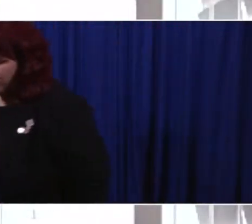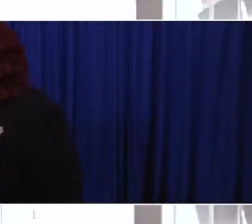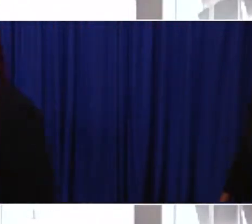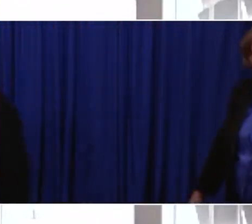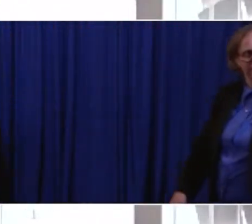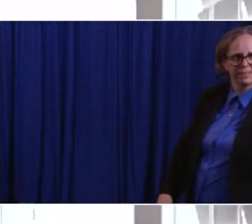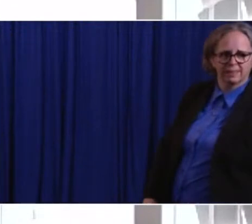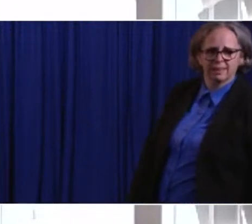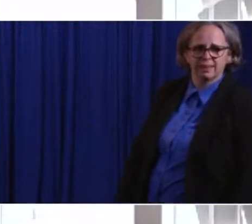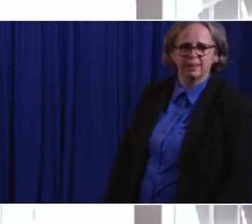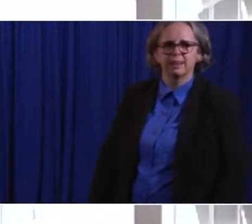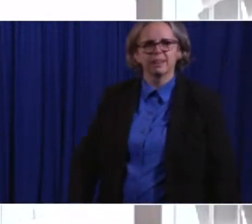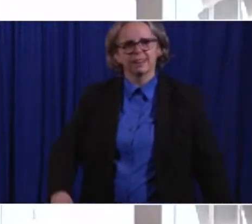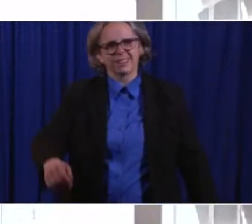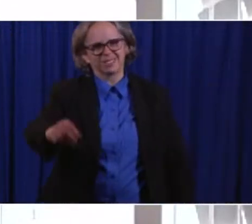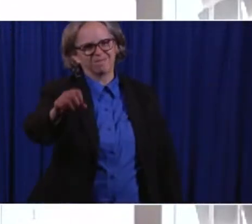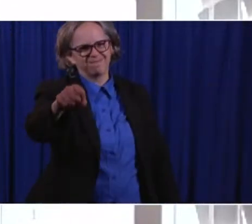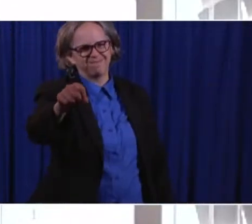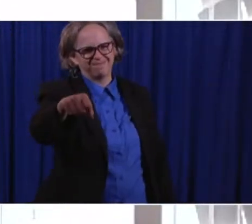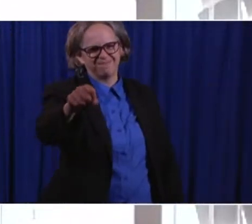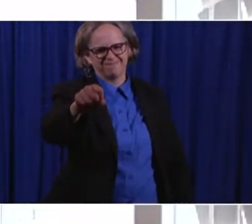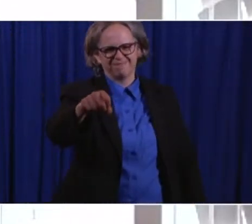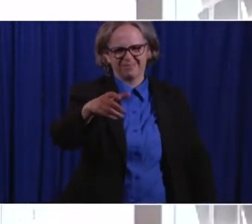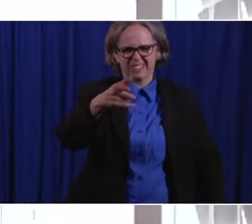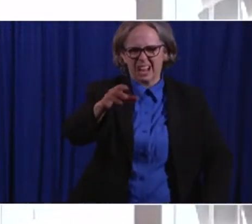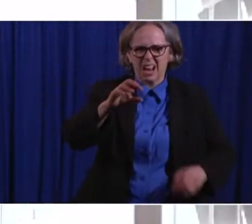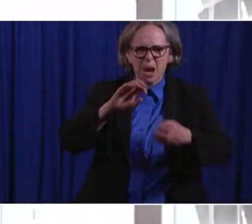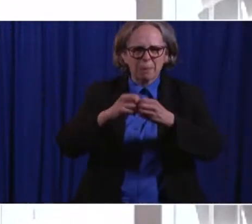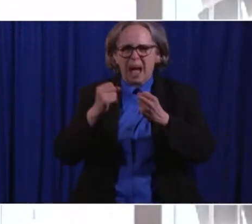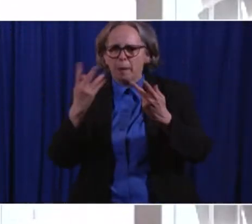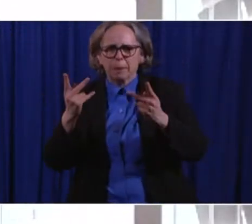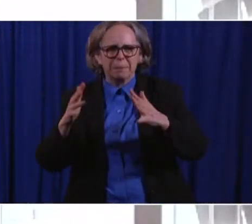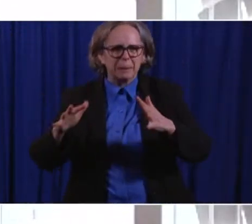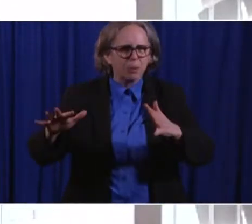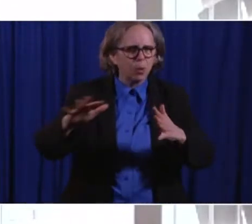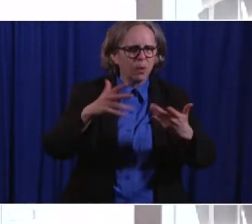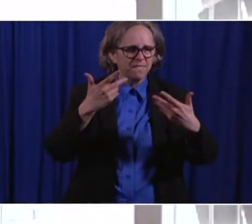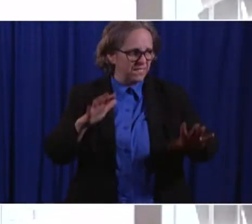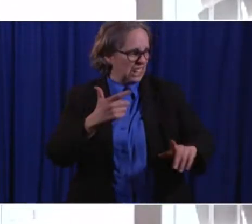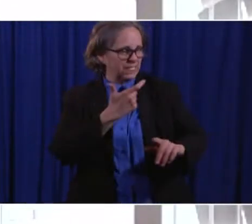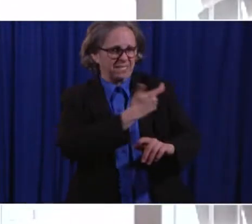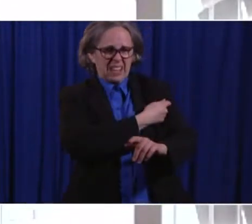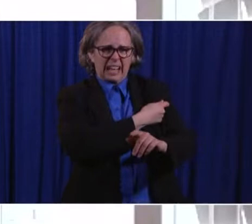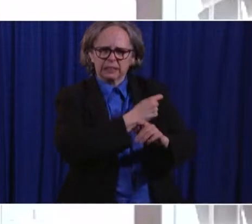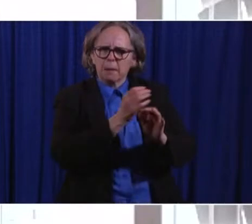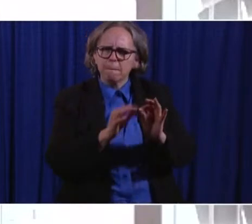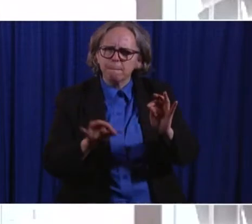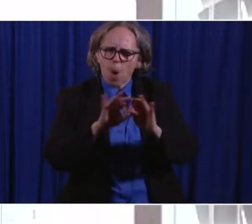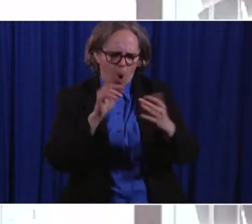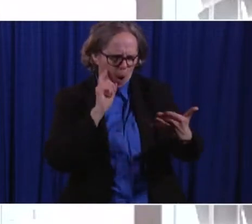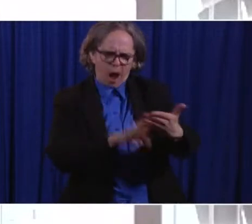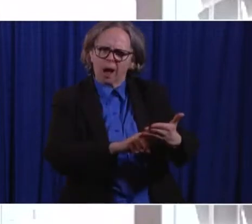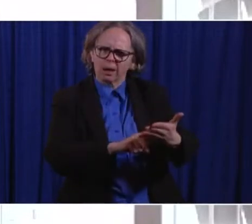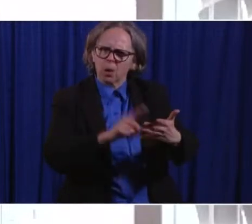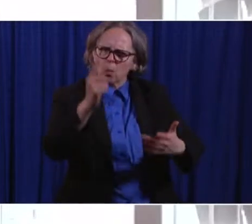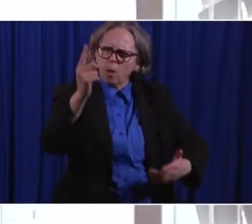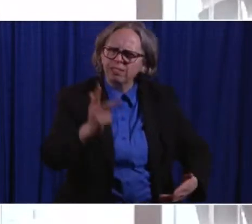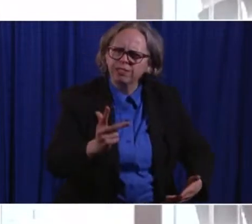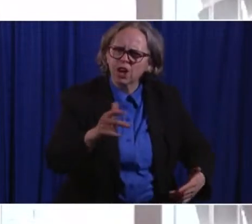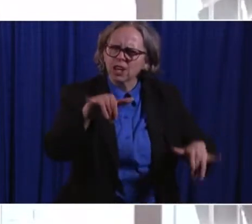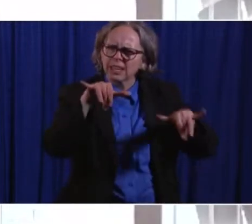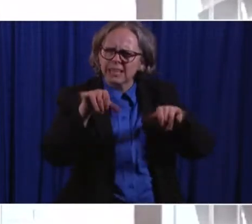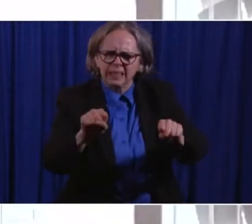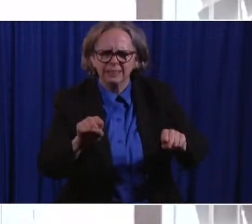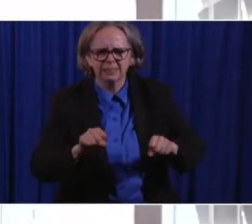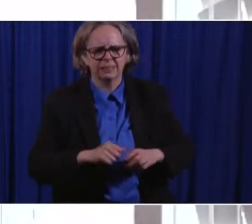arms is very important for us to be doing because, as we've said many, many times, it is vaccination that is